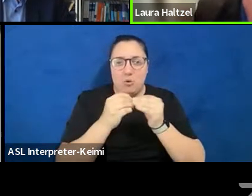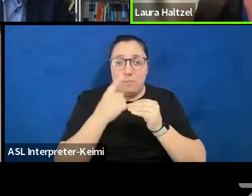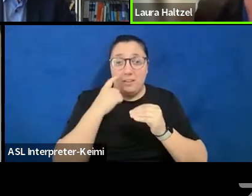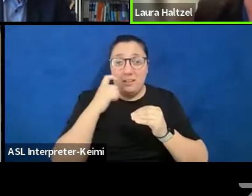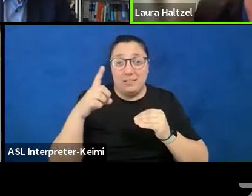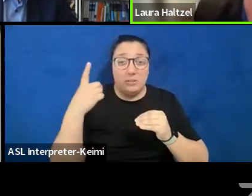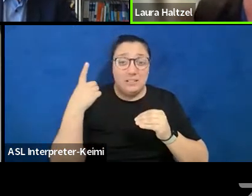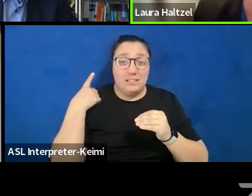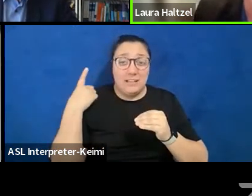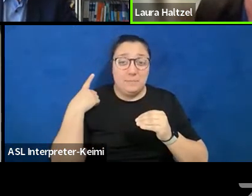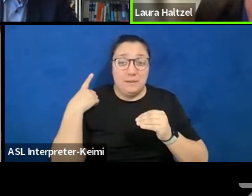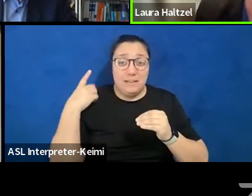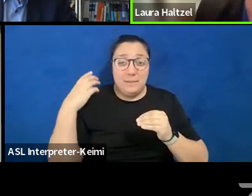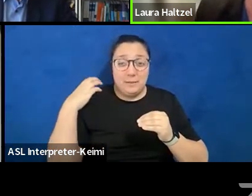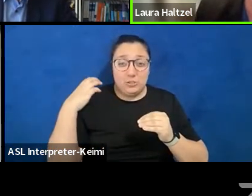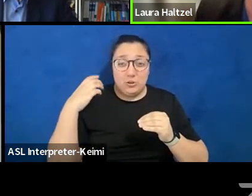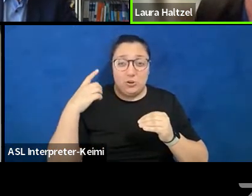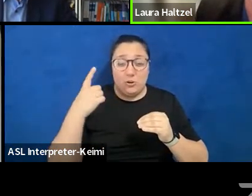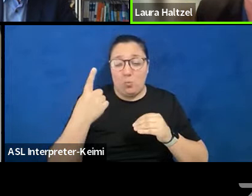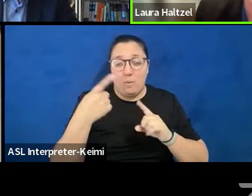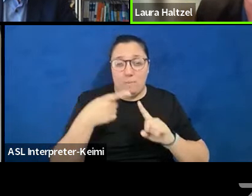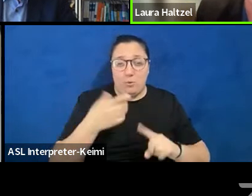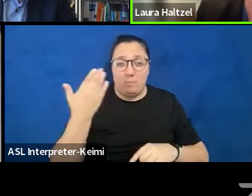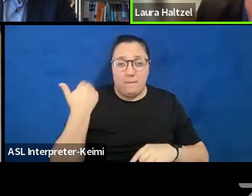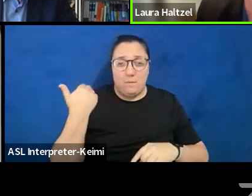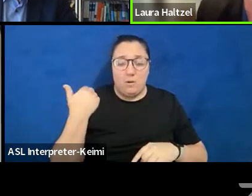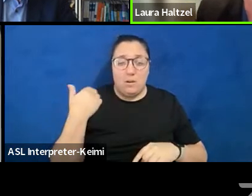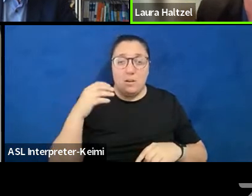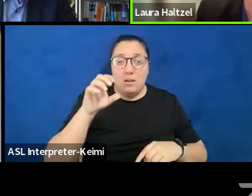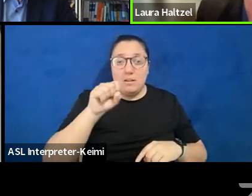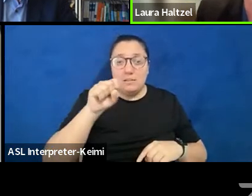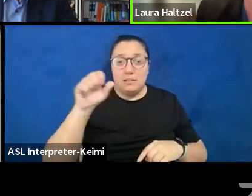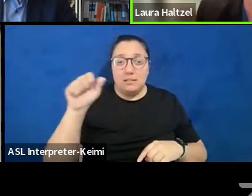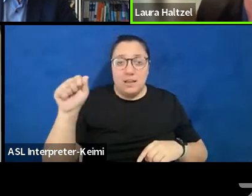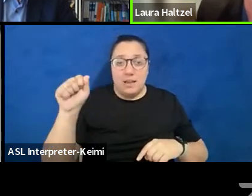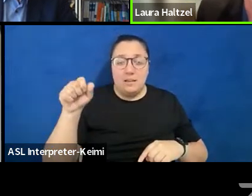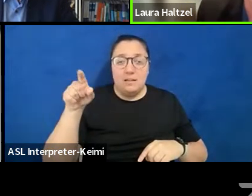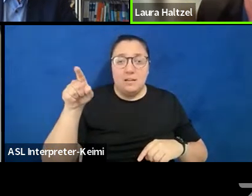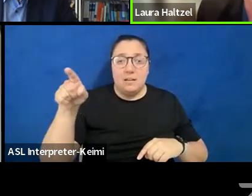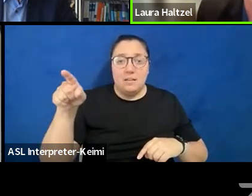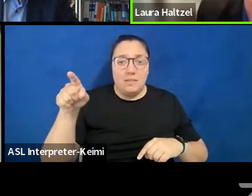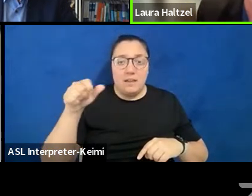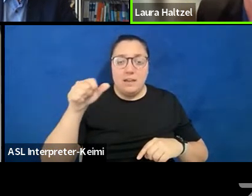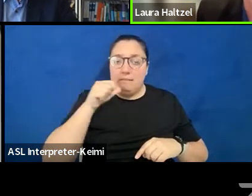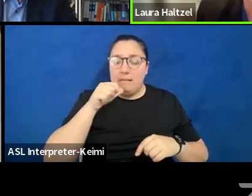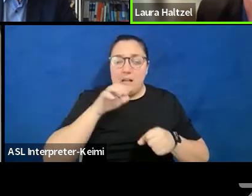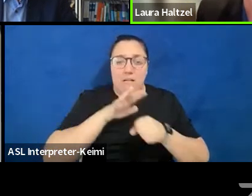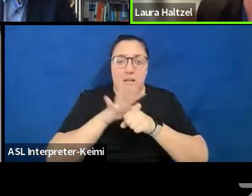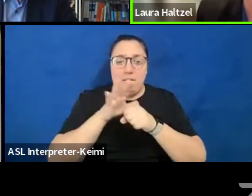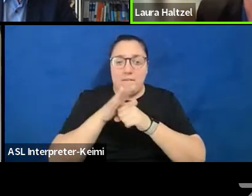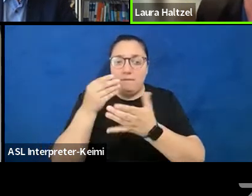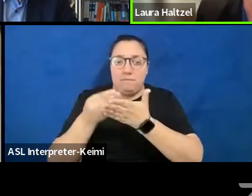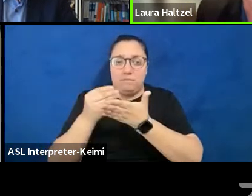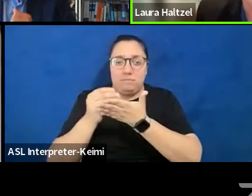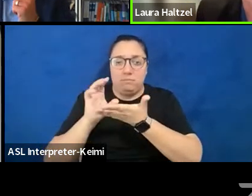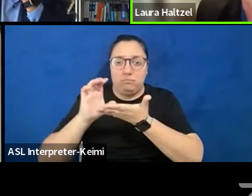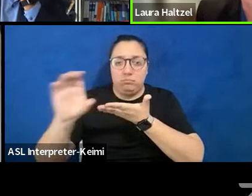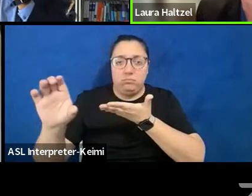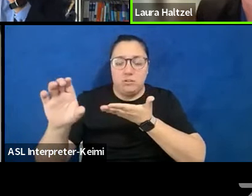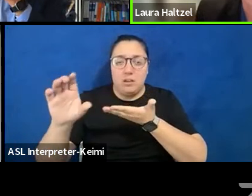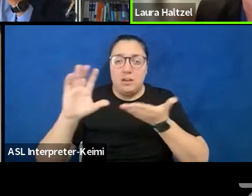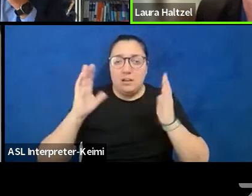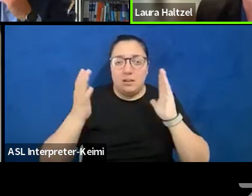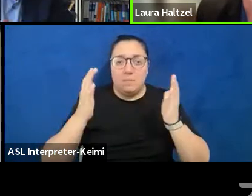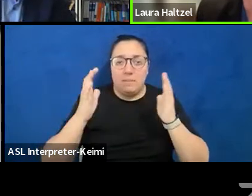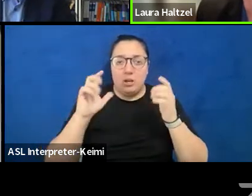at one point, the Social Security Administration has really been underfunded compared to what its needs